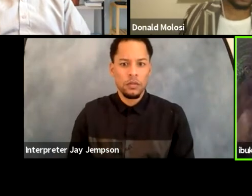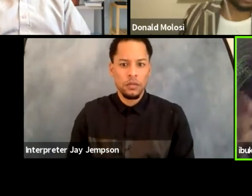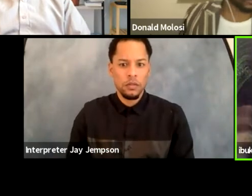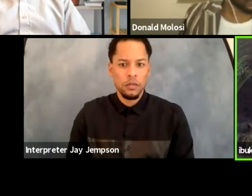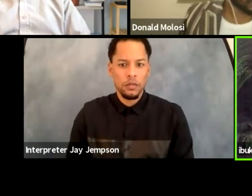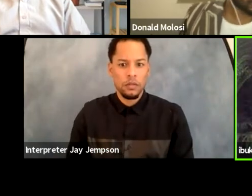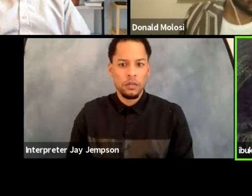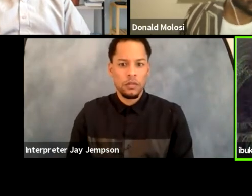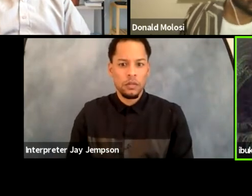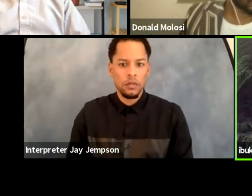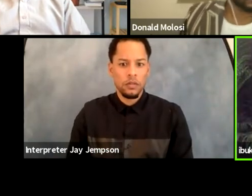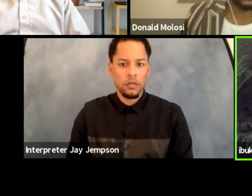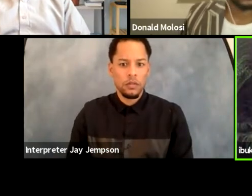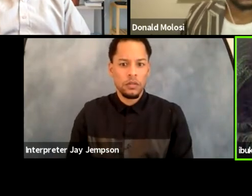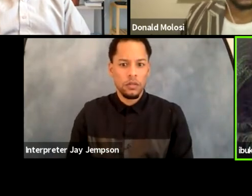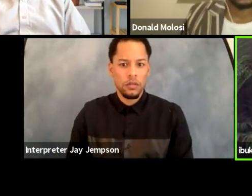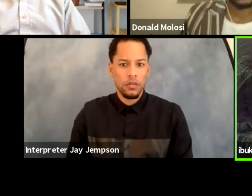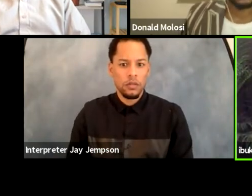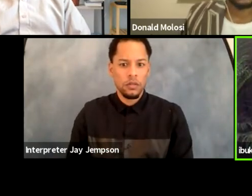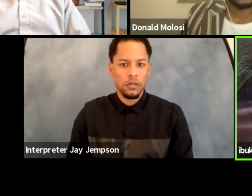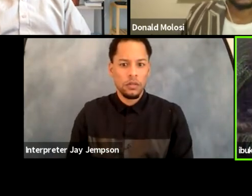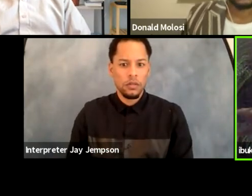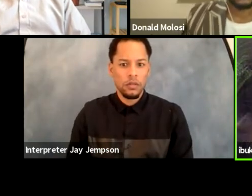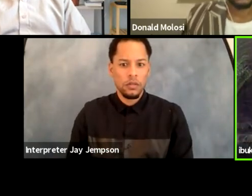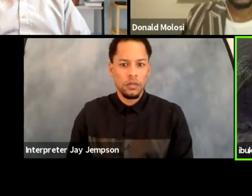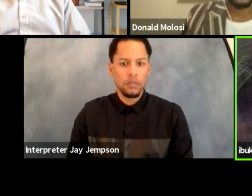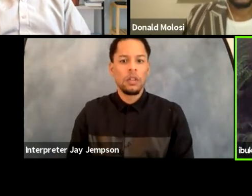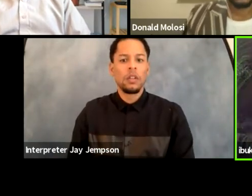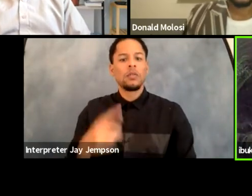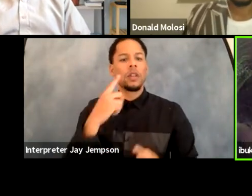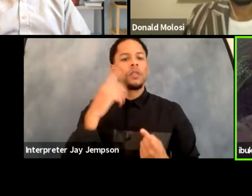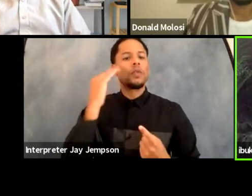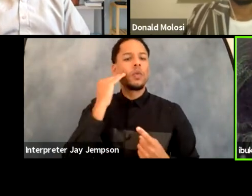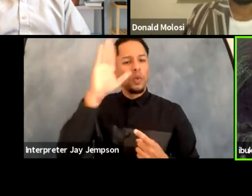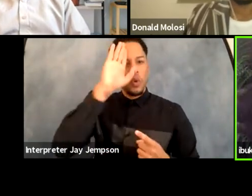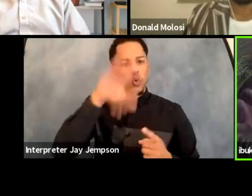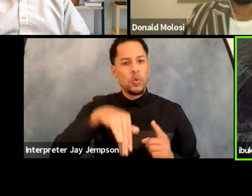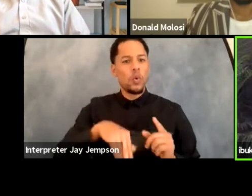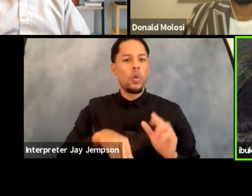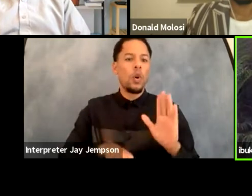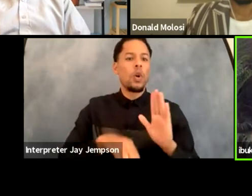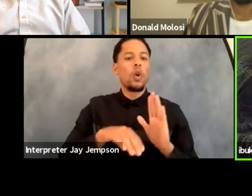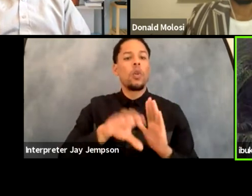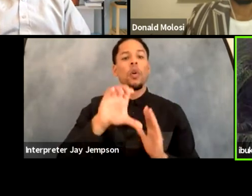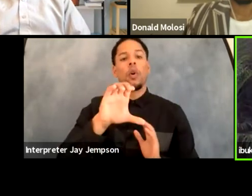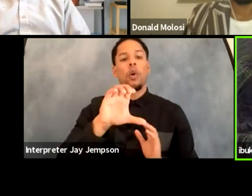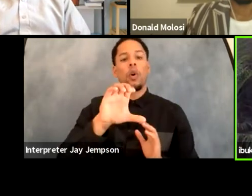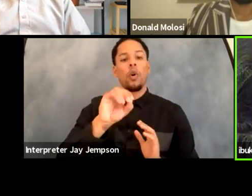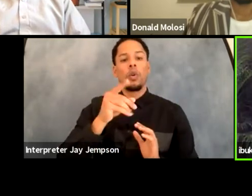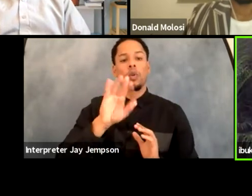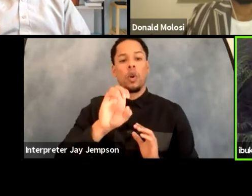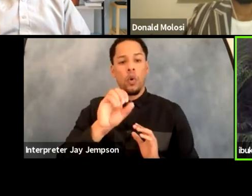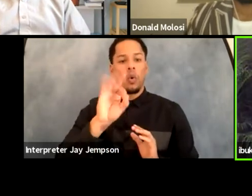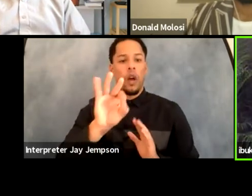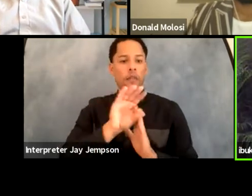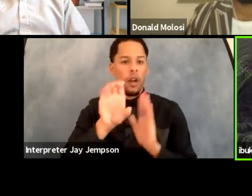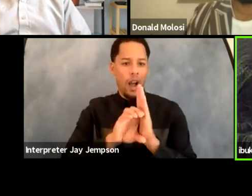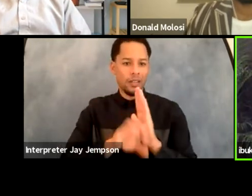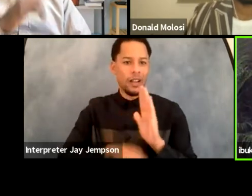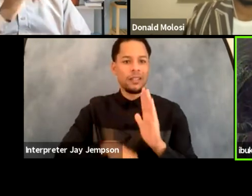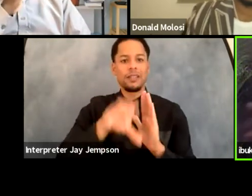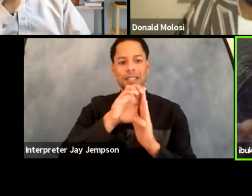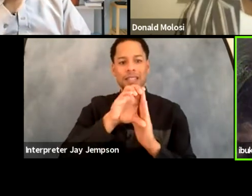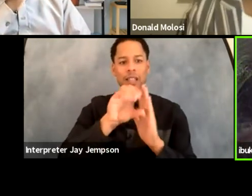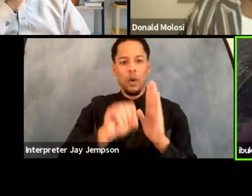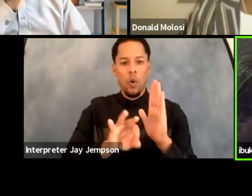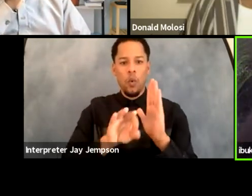the code, I don't know the right word now, the code of conduct, you know, that dramaturgs have to follow and everything, you know, because,